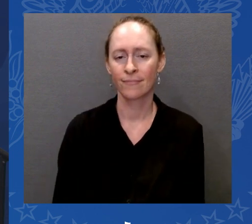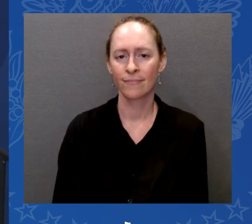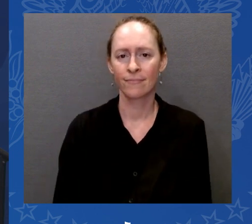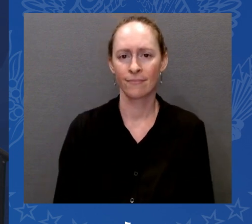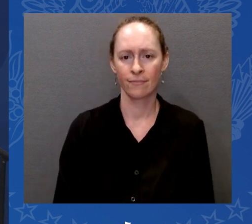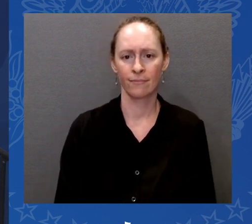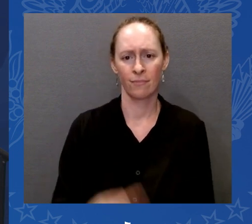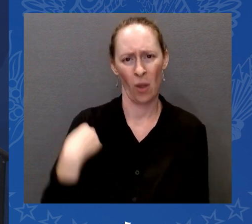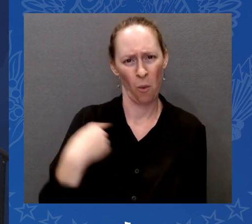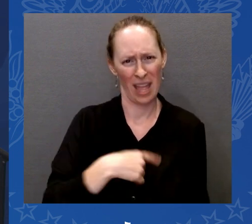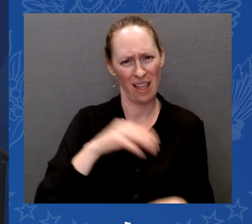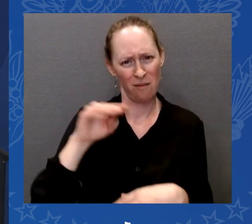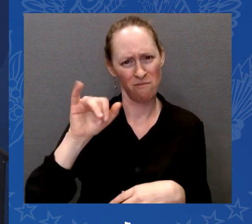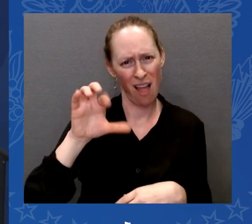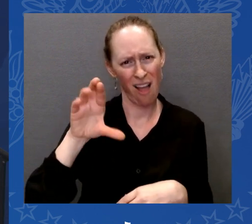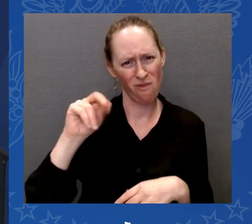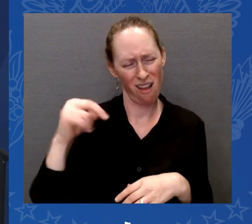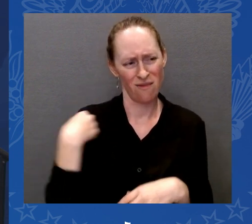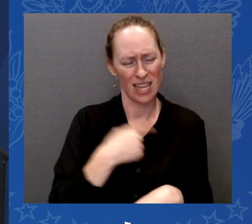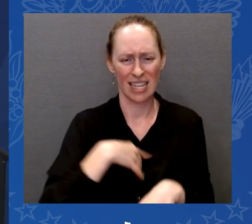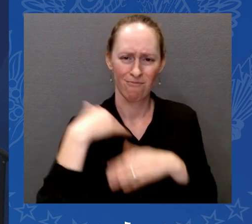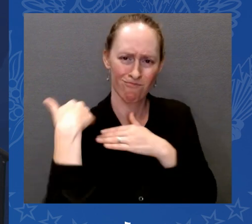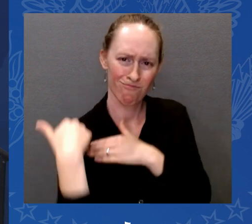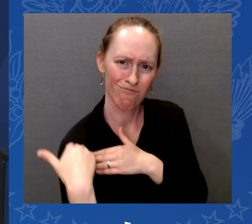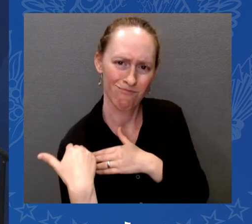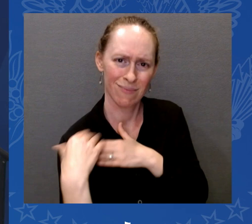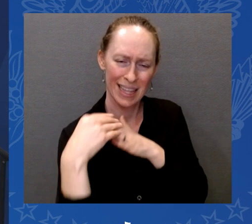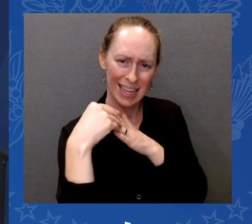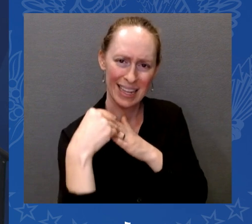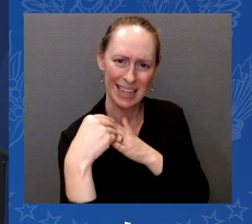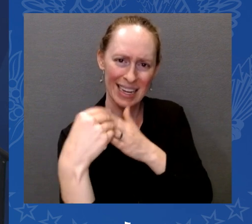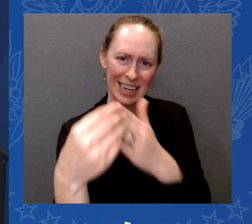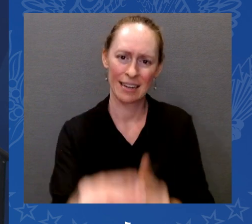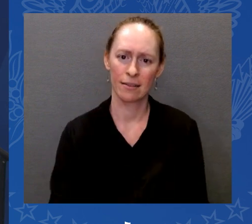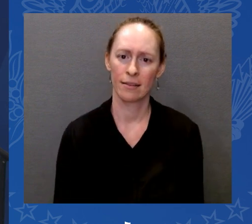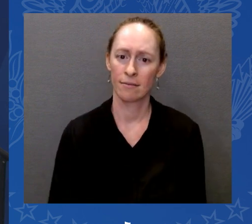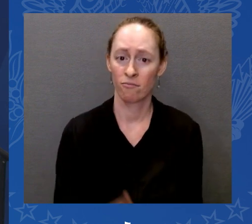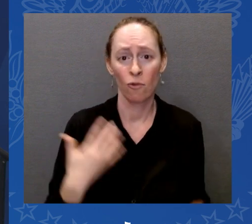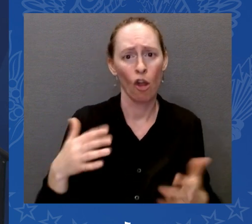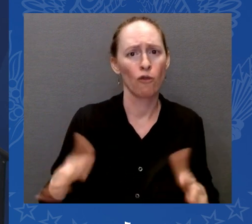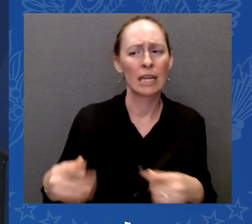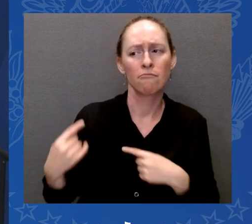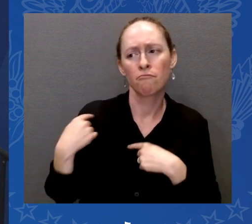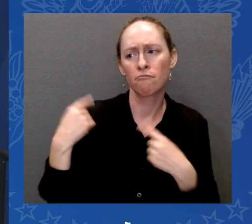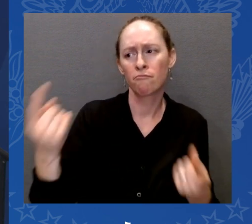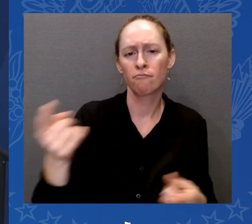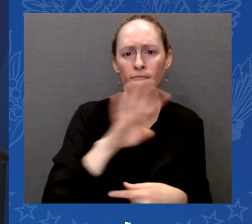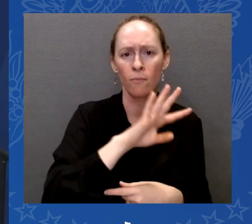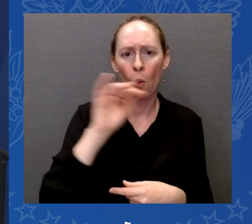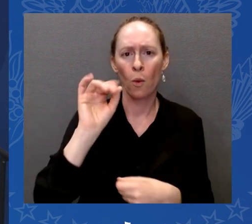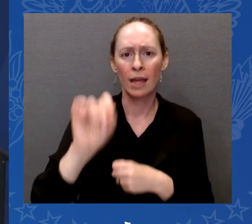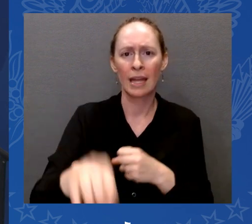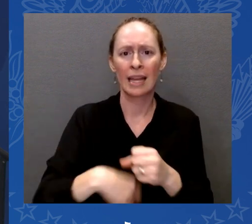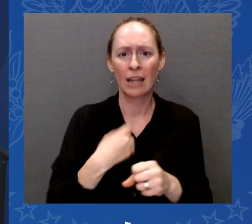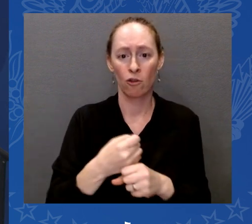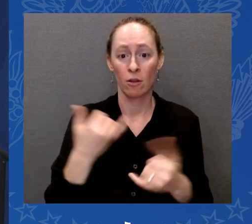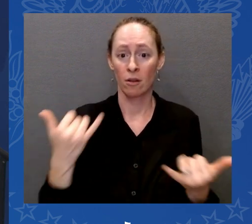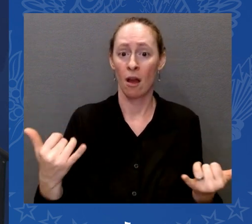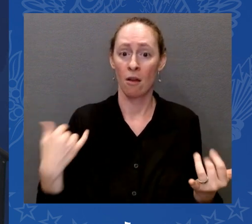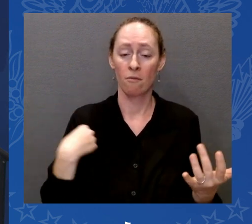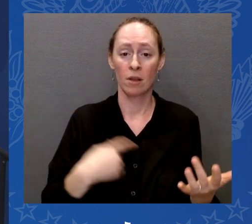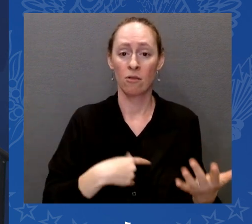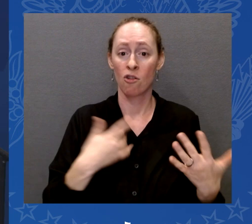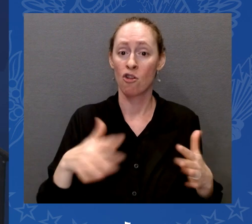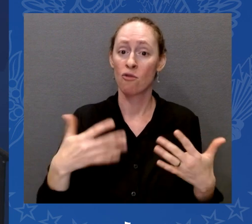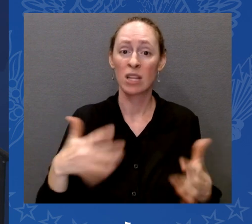Micron, over 44-year history of the company, has now amassed more than 50,000 patents. We